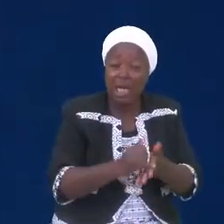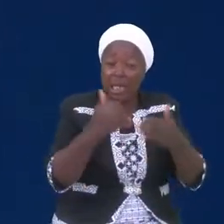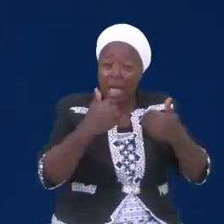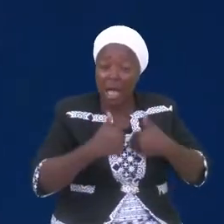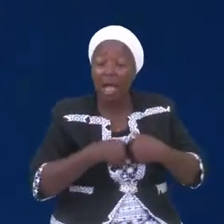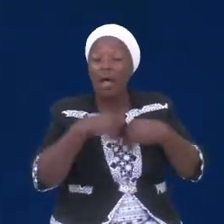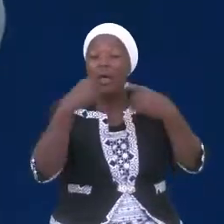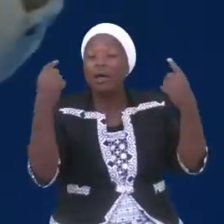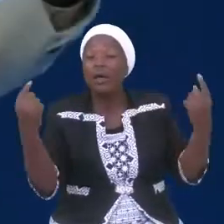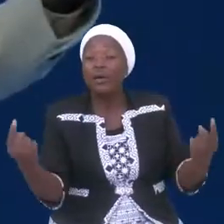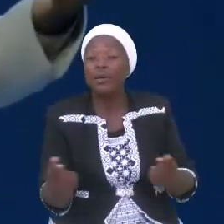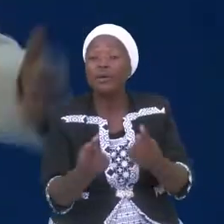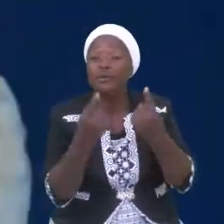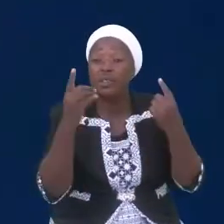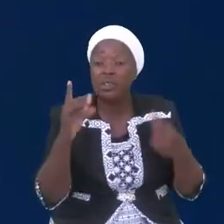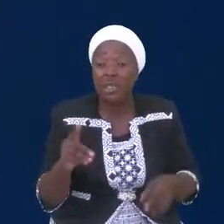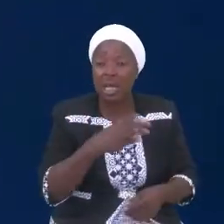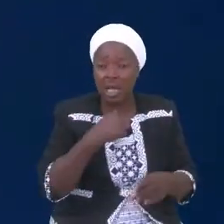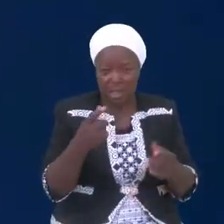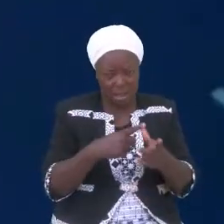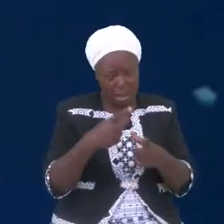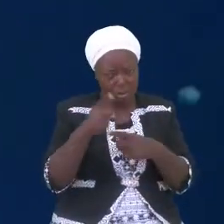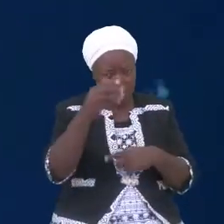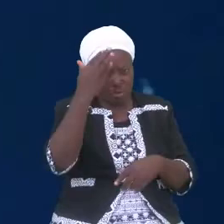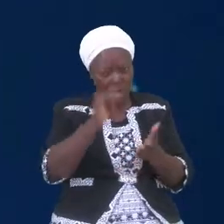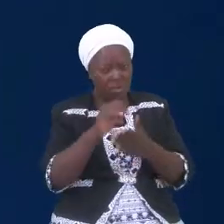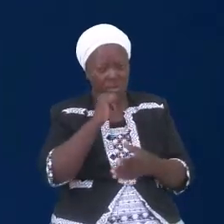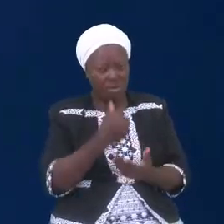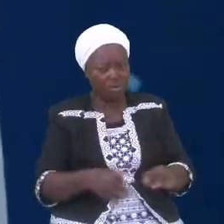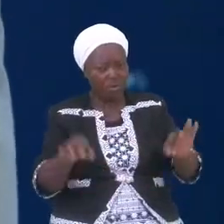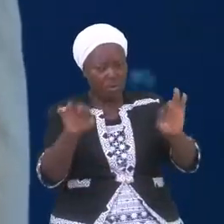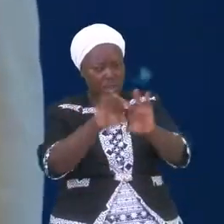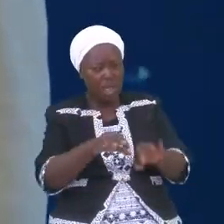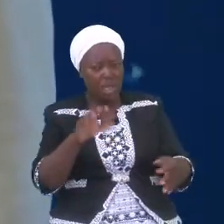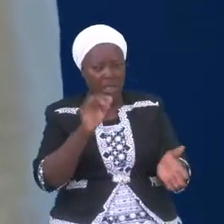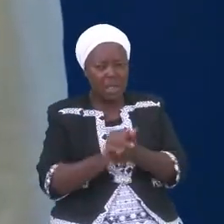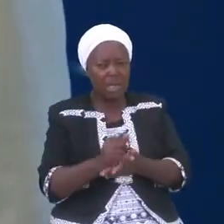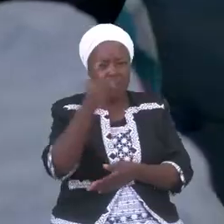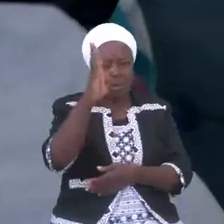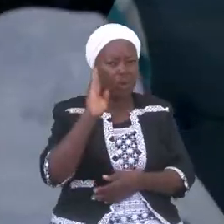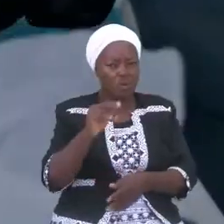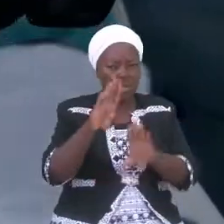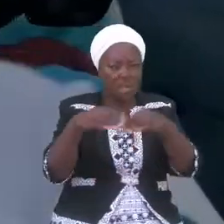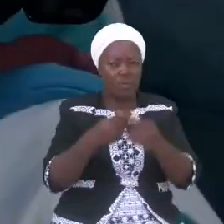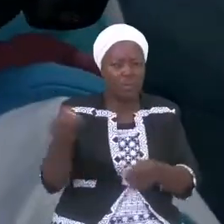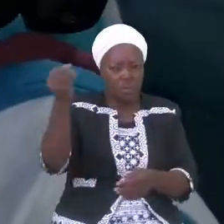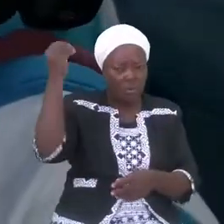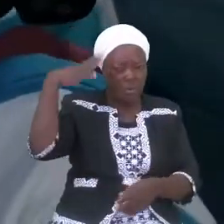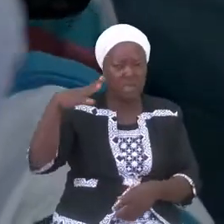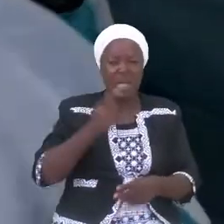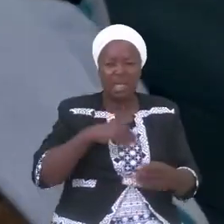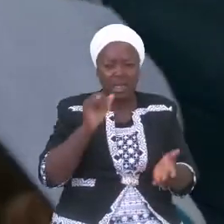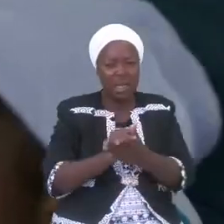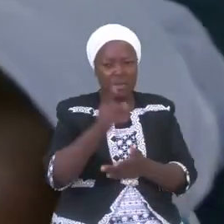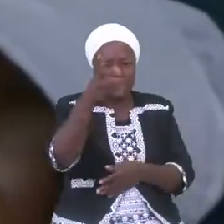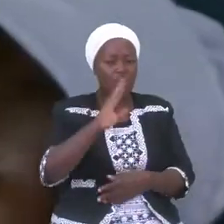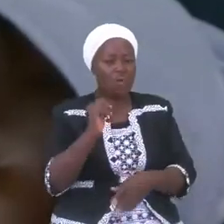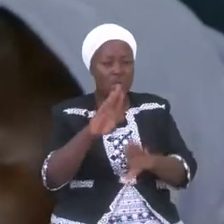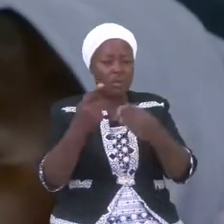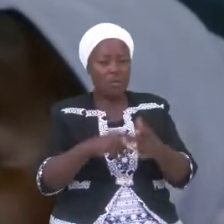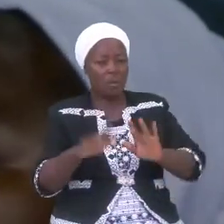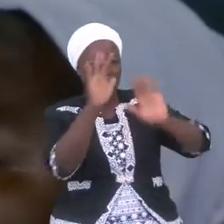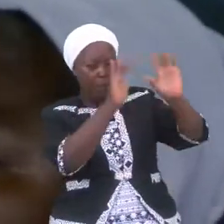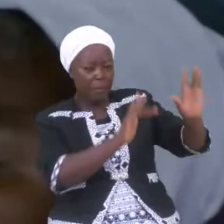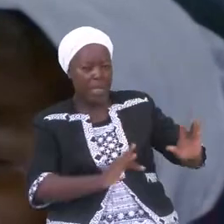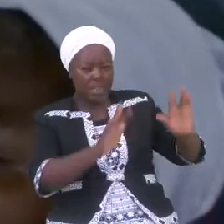sinned. And then you know that you are not worthy, that God will give you grace, that God will give you mercy.